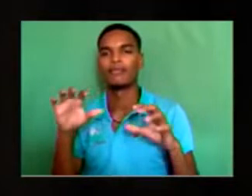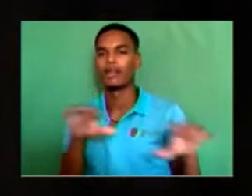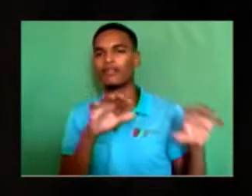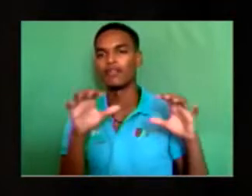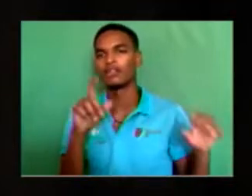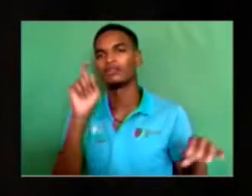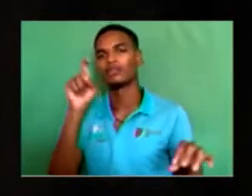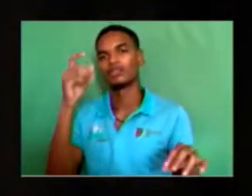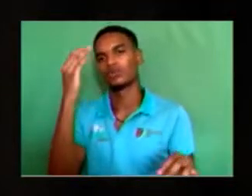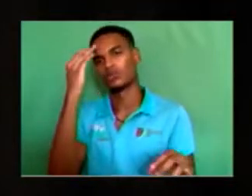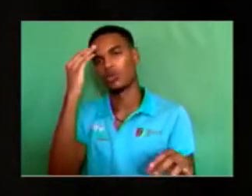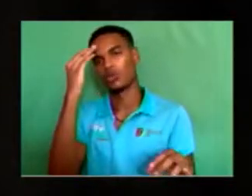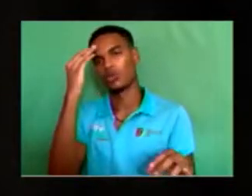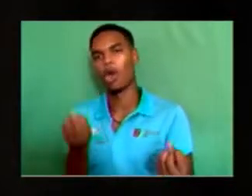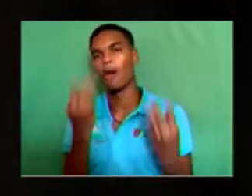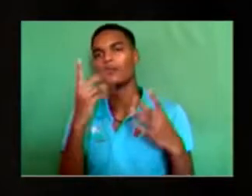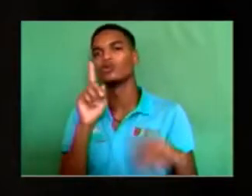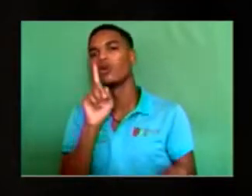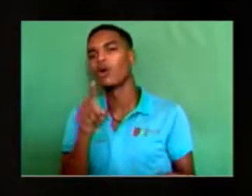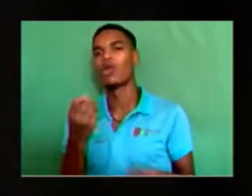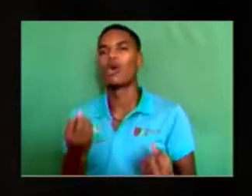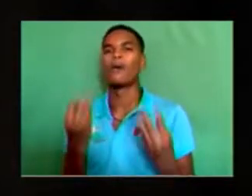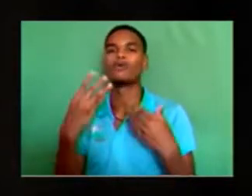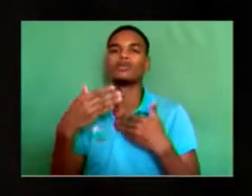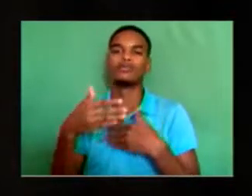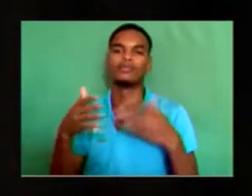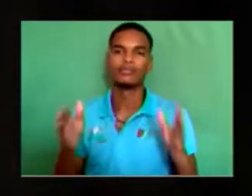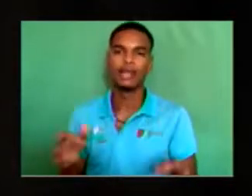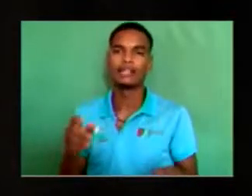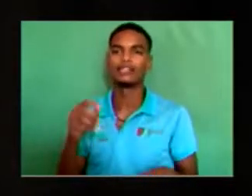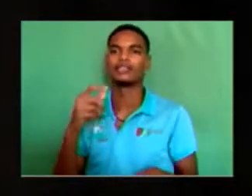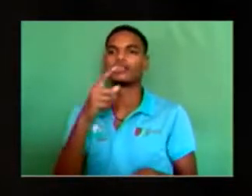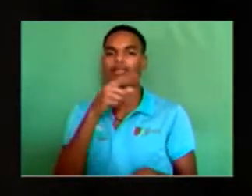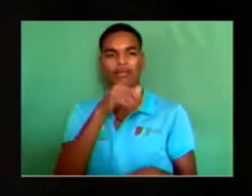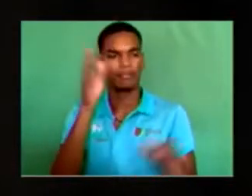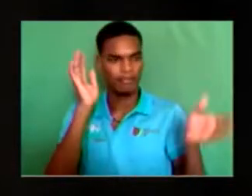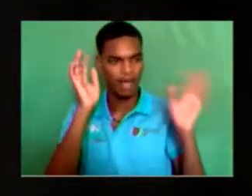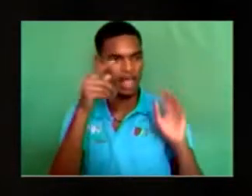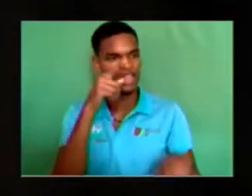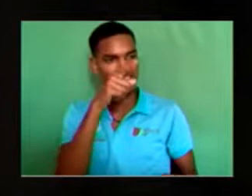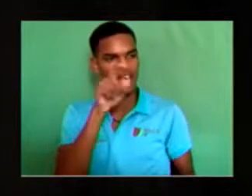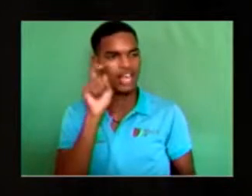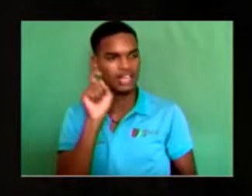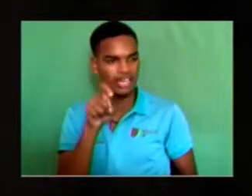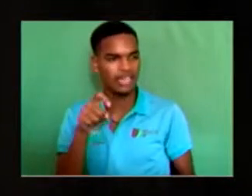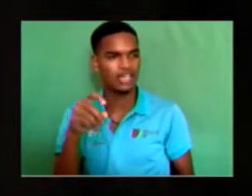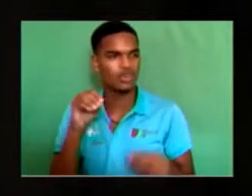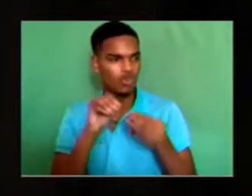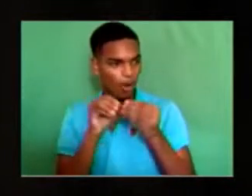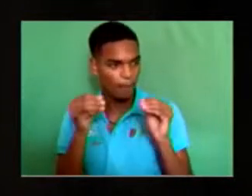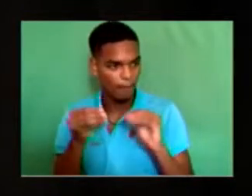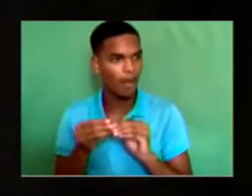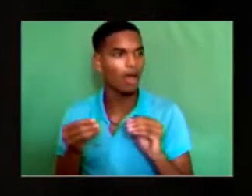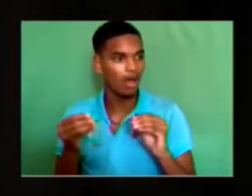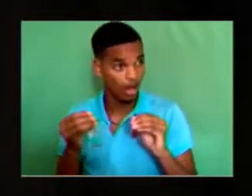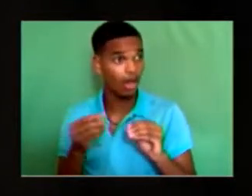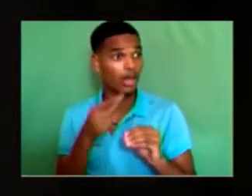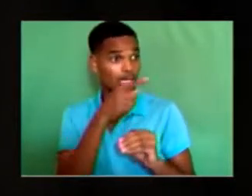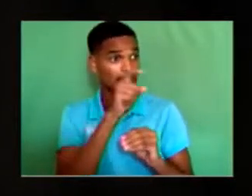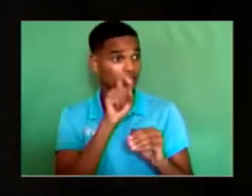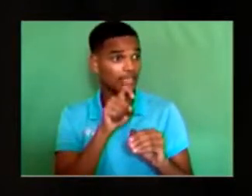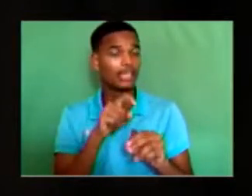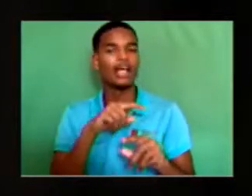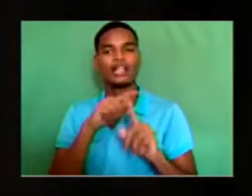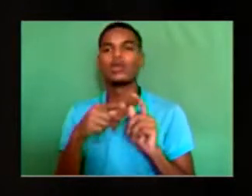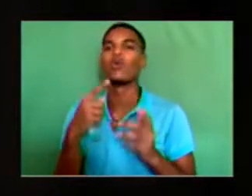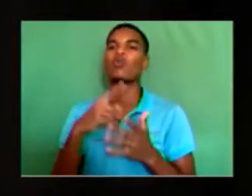volume that there's a market out there that needs a sizable number, and they need to know what is it that they